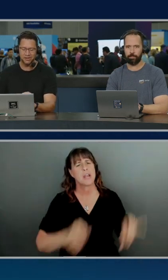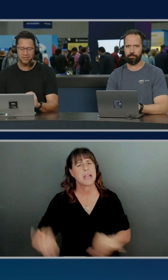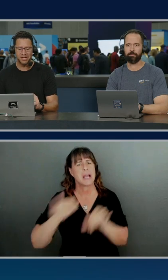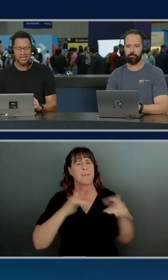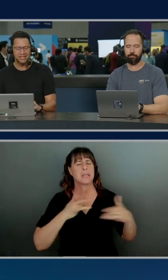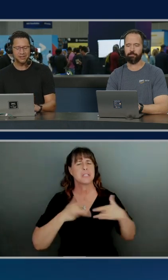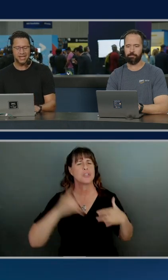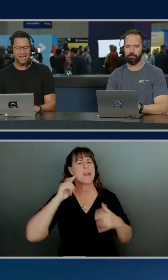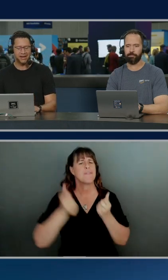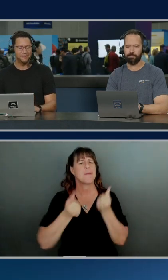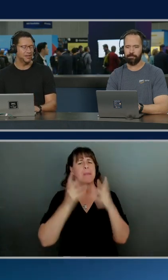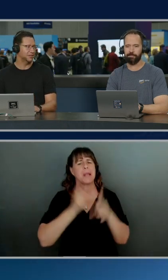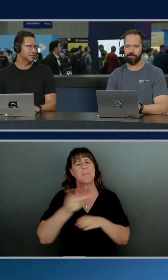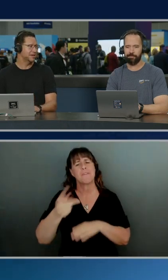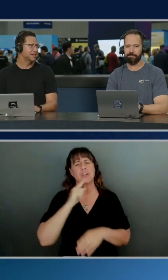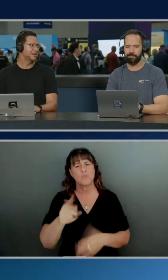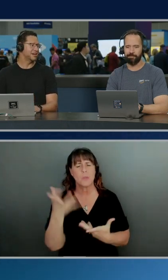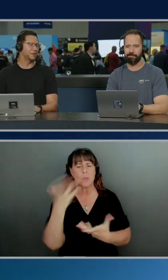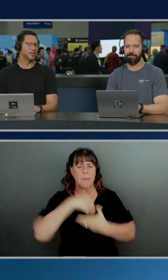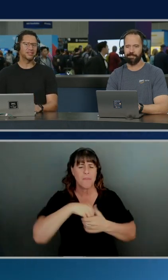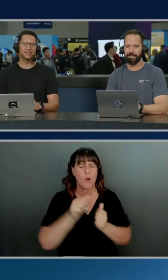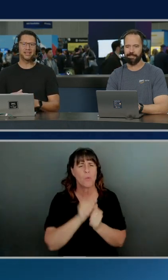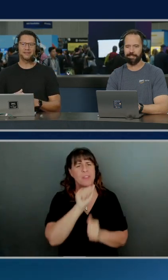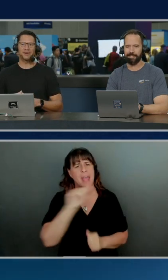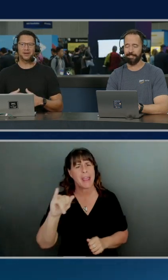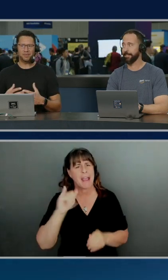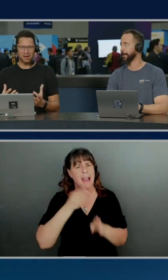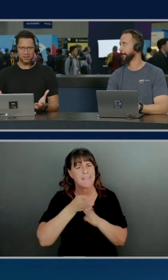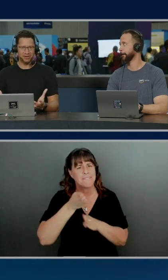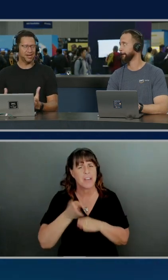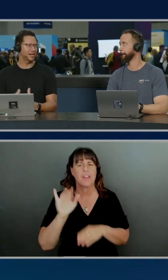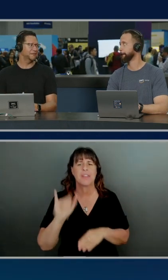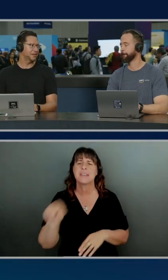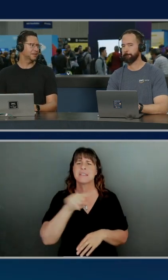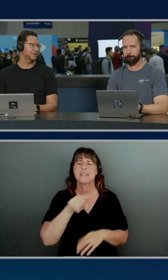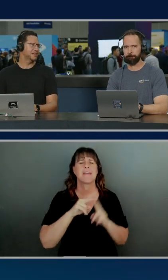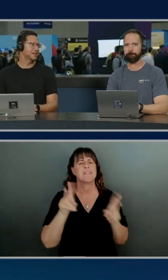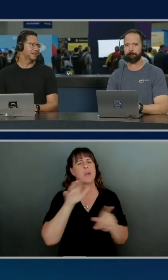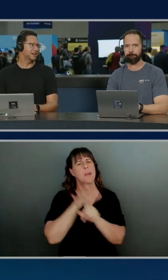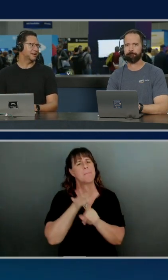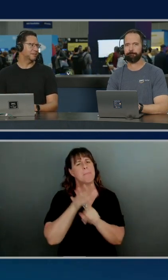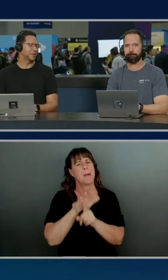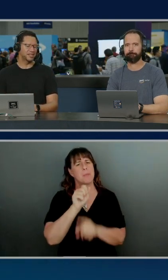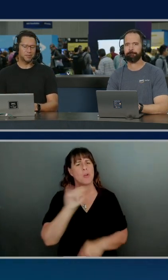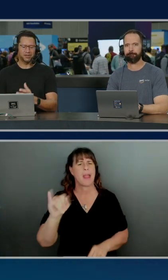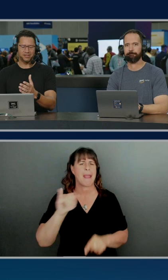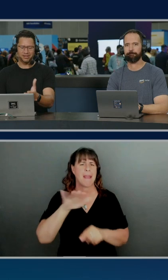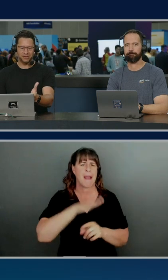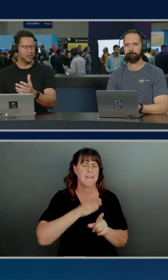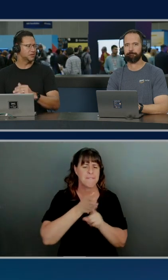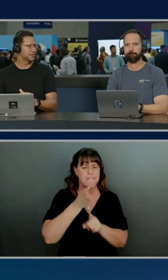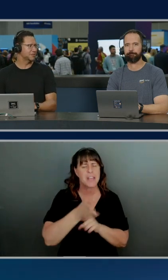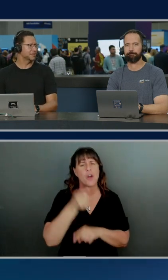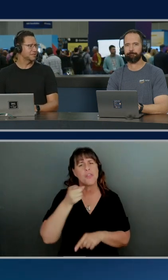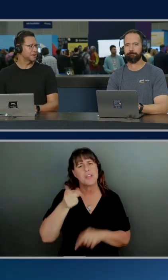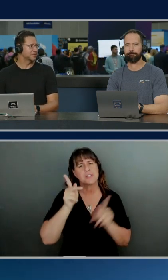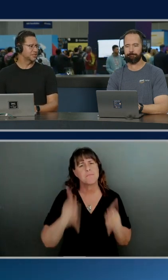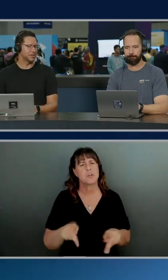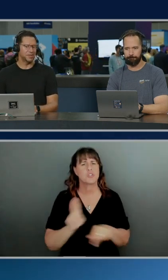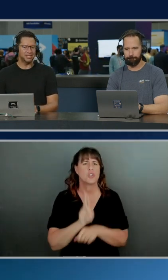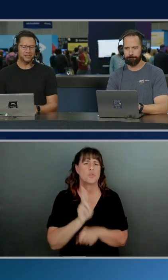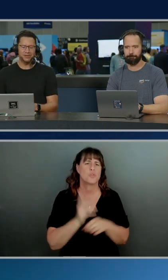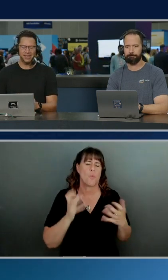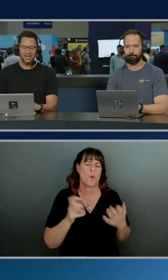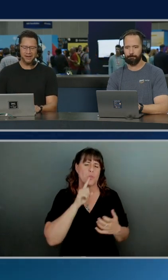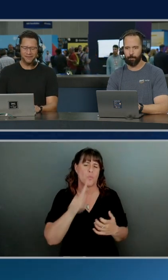professionals looking to break into the AI field. Now, this is like a very popular AI field. This person, the user, wants to be able to